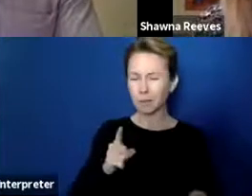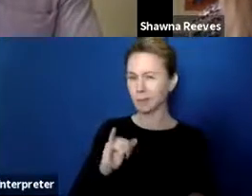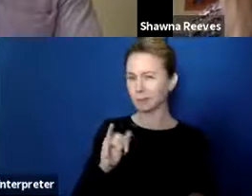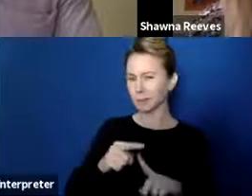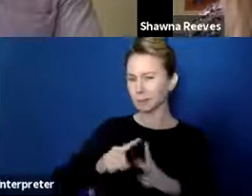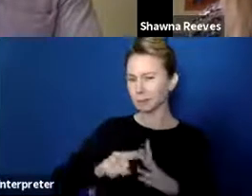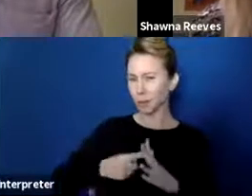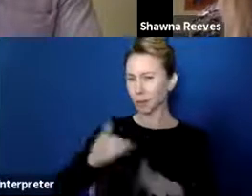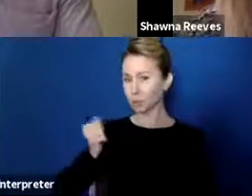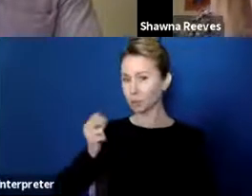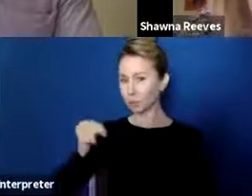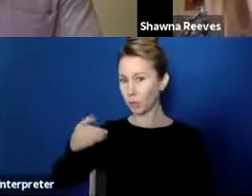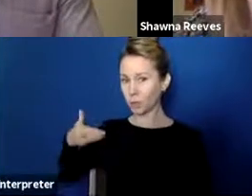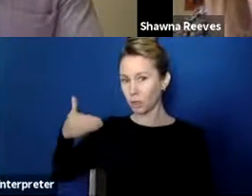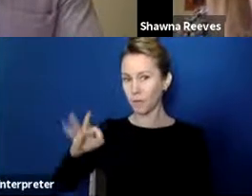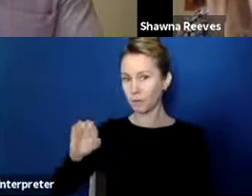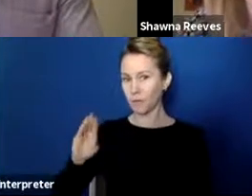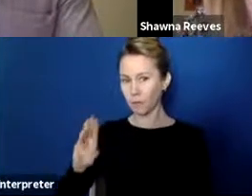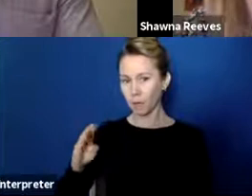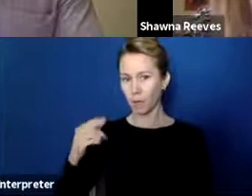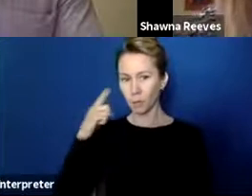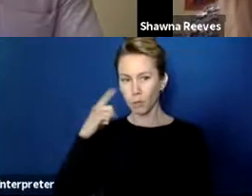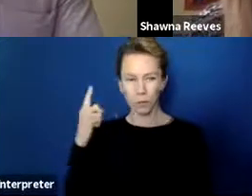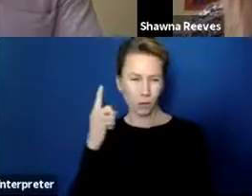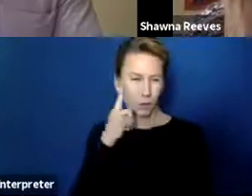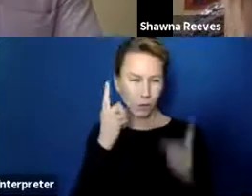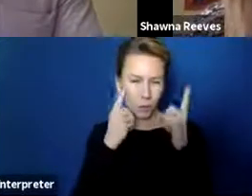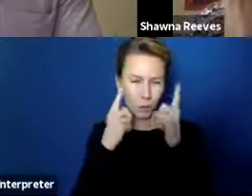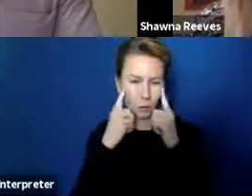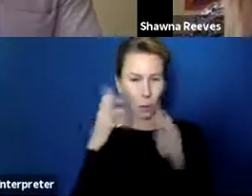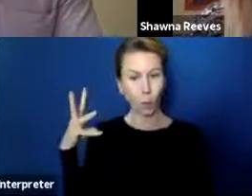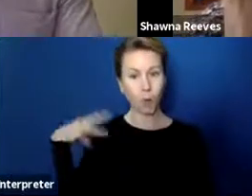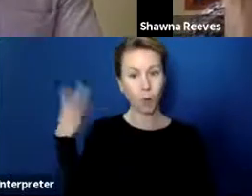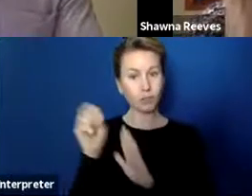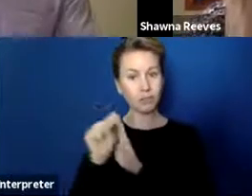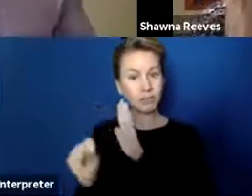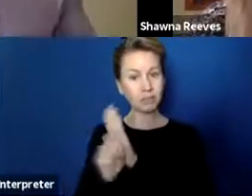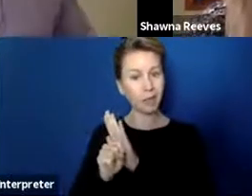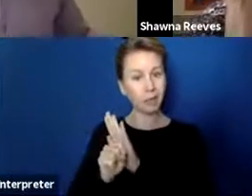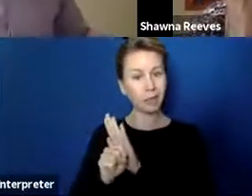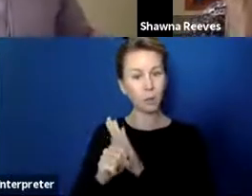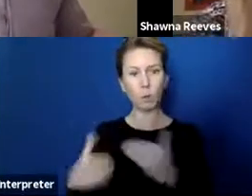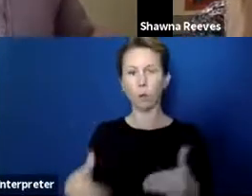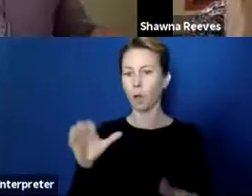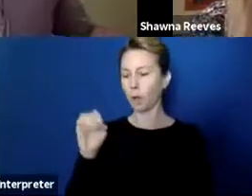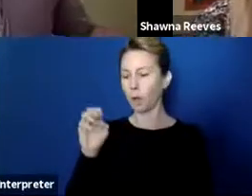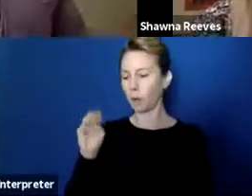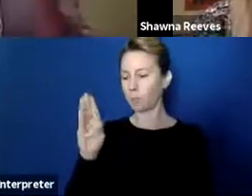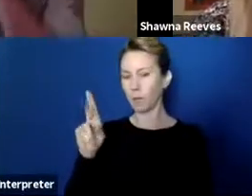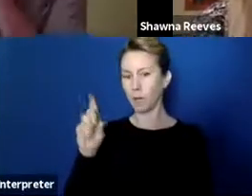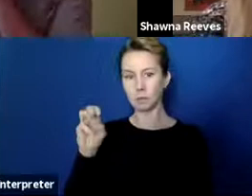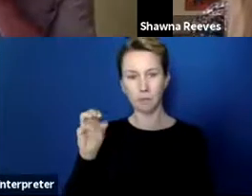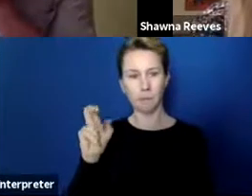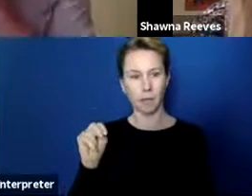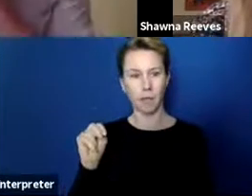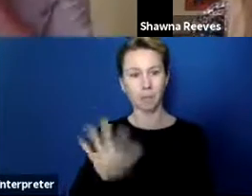nurses. They're being given a binder of resources and information that's been tailored to them. And I think what's important to know is that, as we were starting to